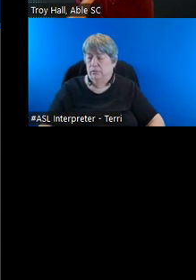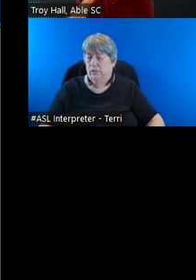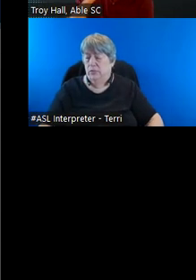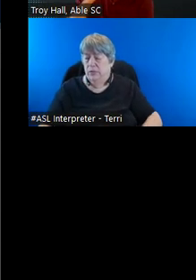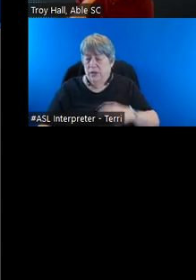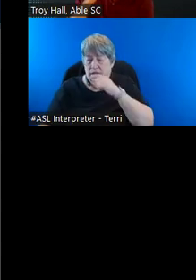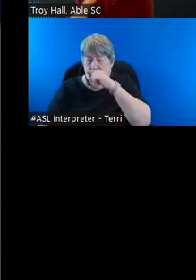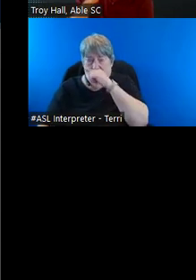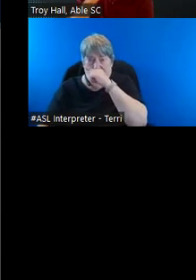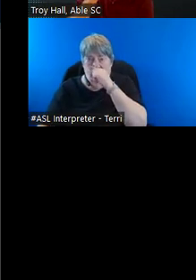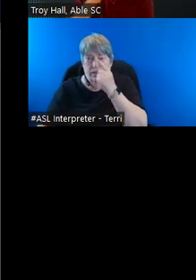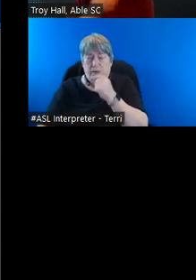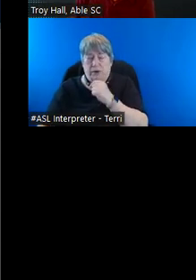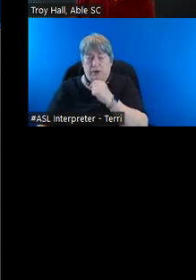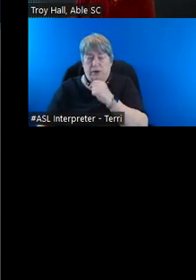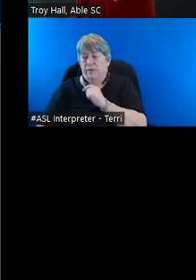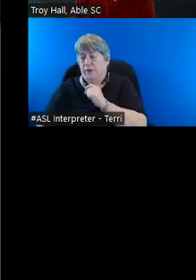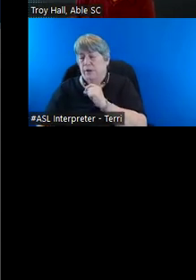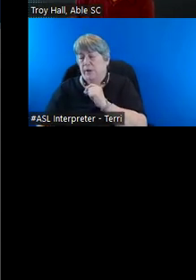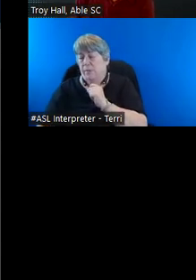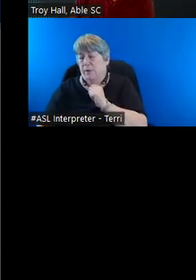It is a challenge.